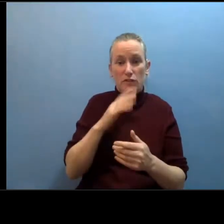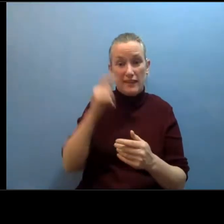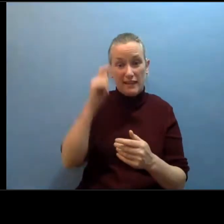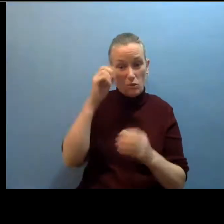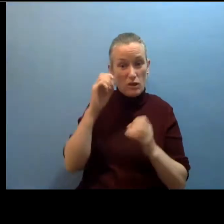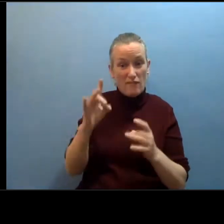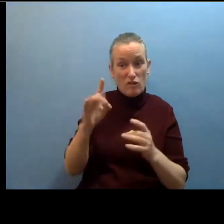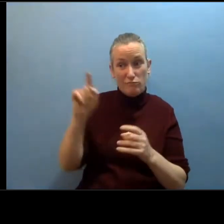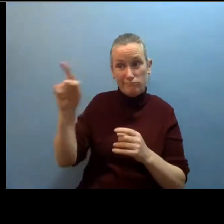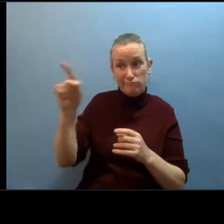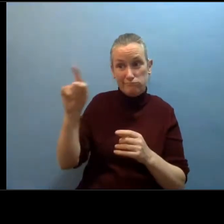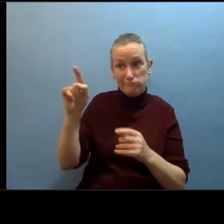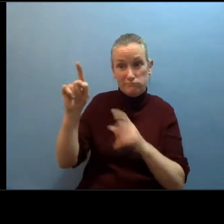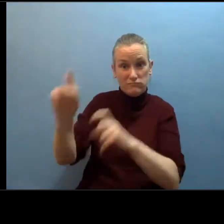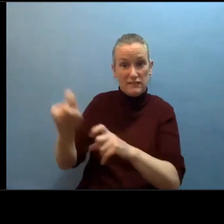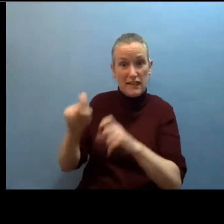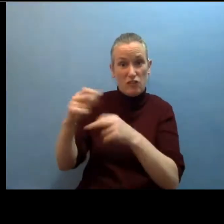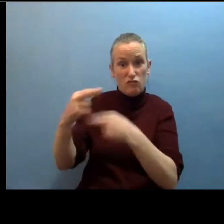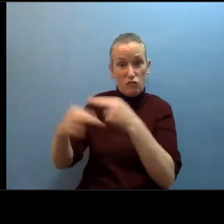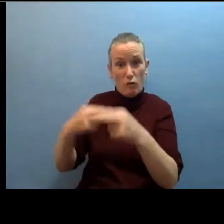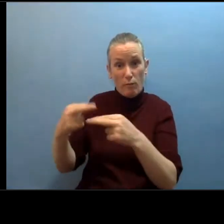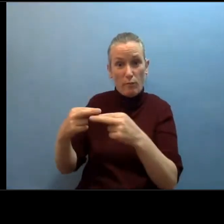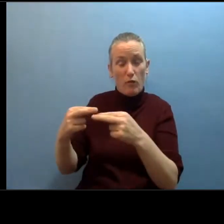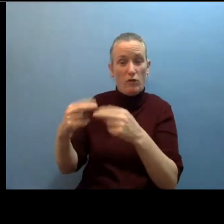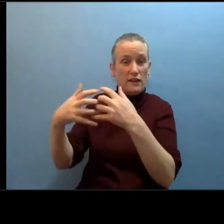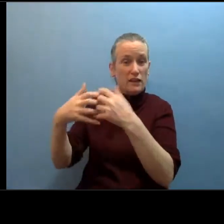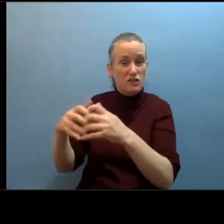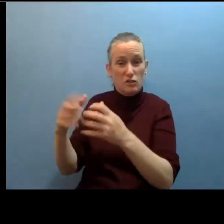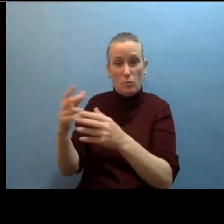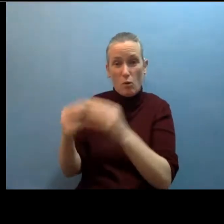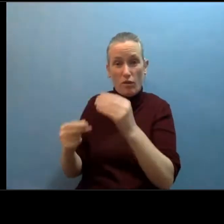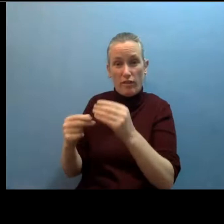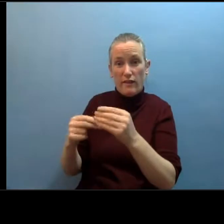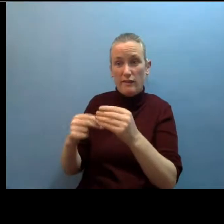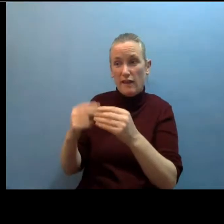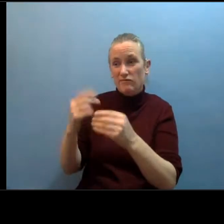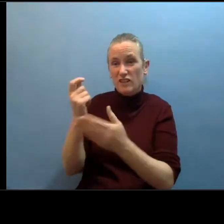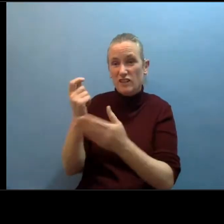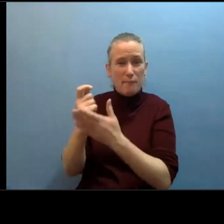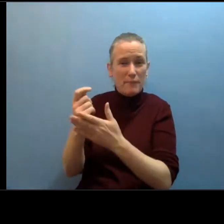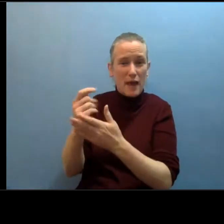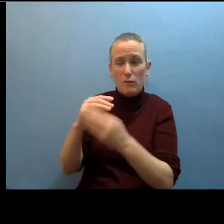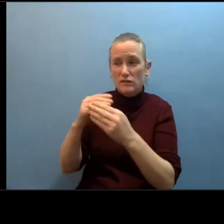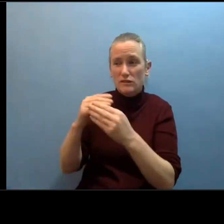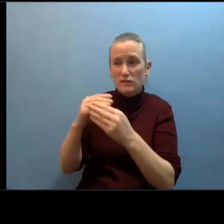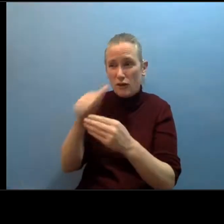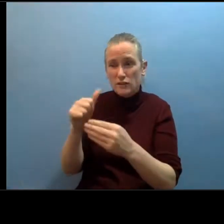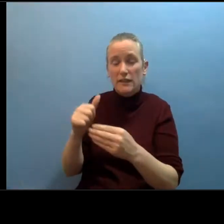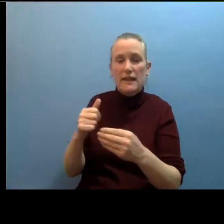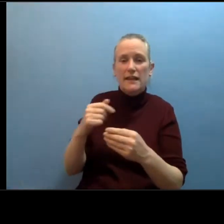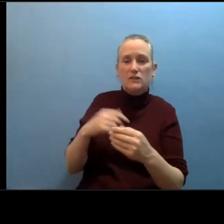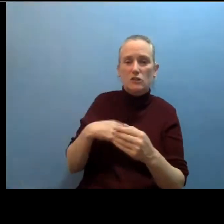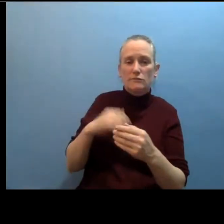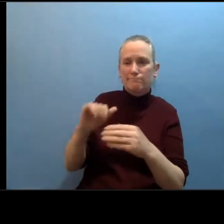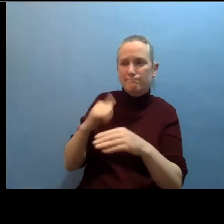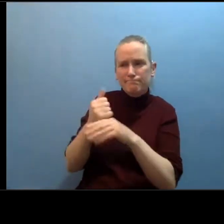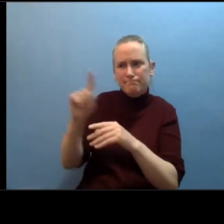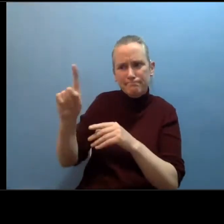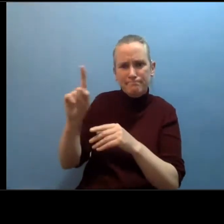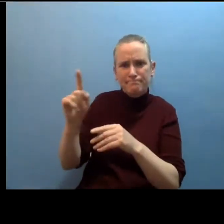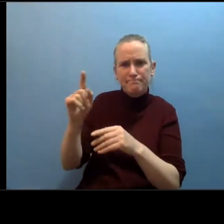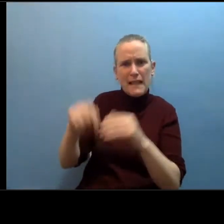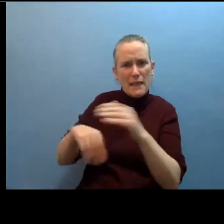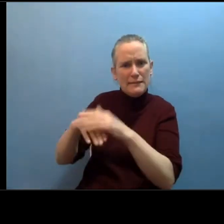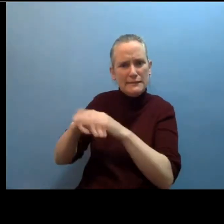spend either in her room or on technology, or both. So having that conversation with her, setting the boundaries, and then allowing her